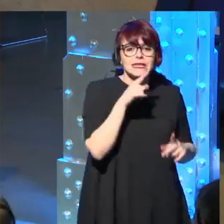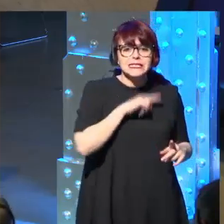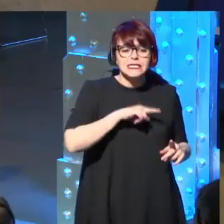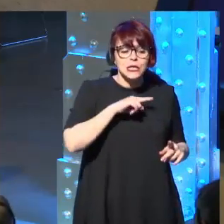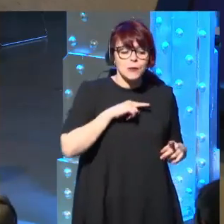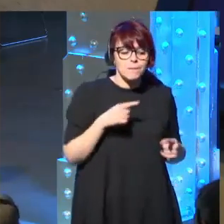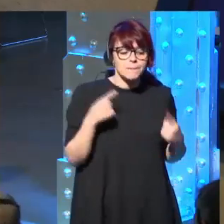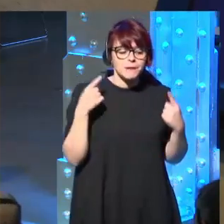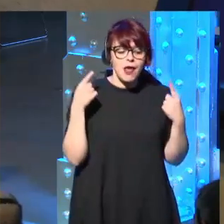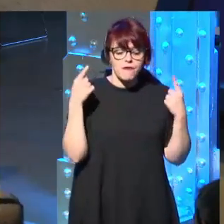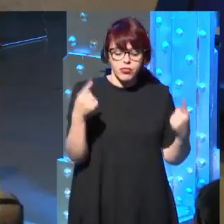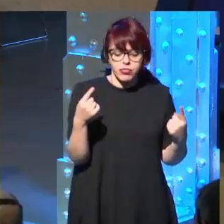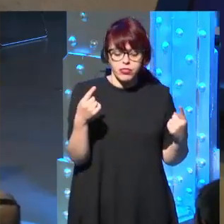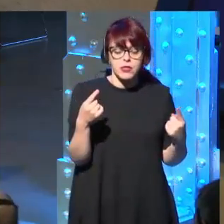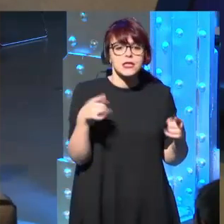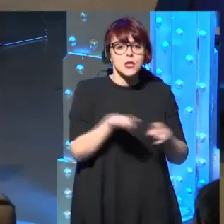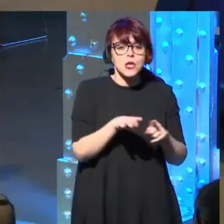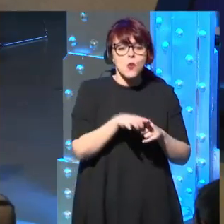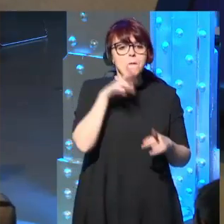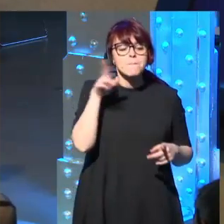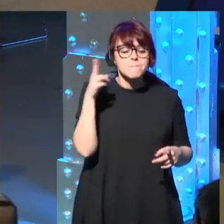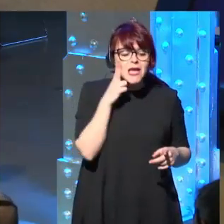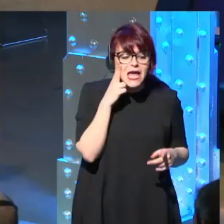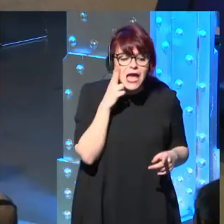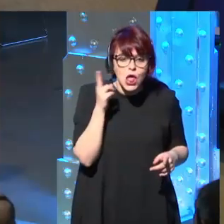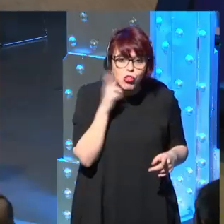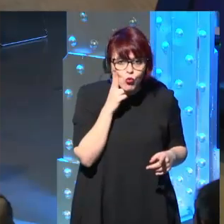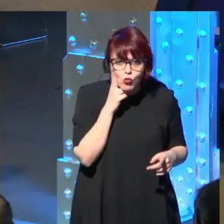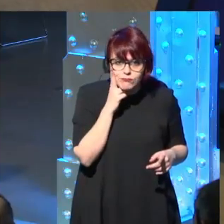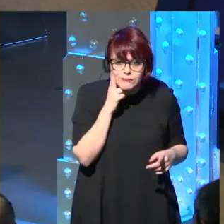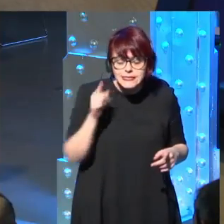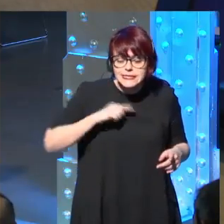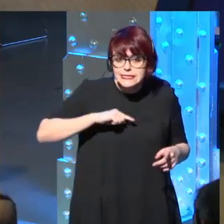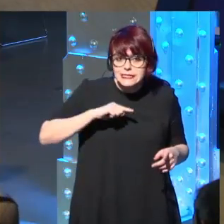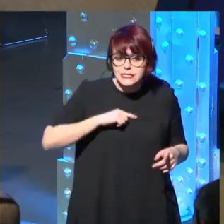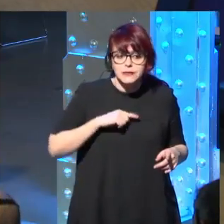fear. Yes. I had fear about him, and